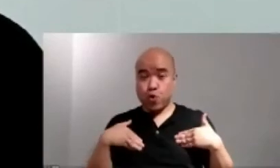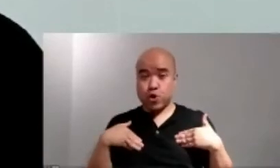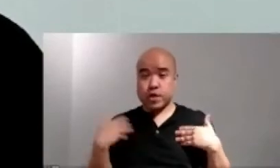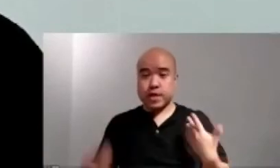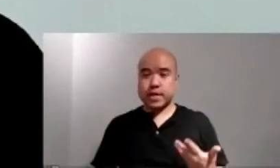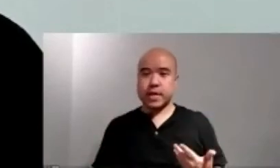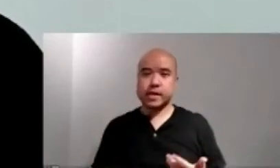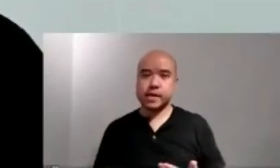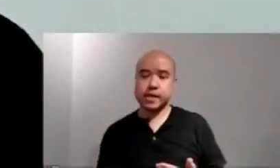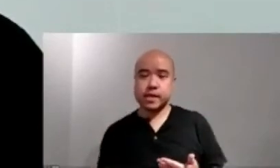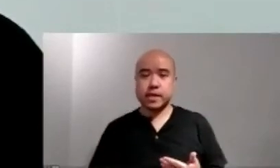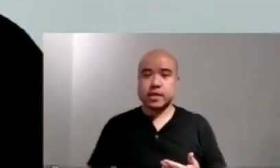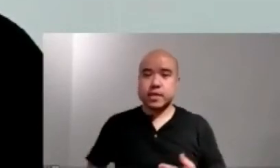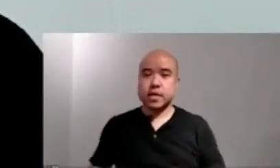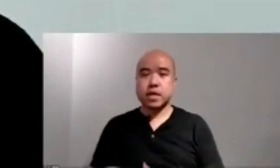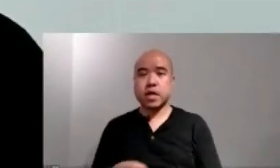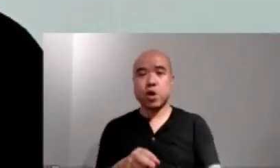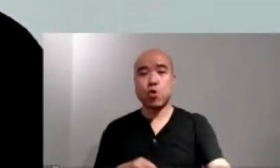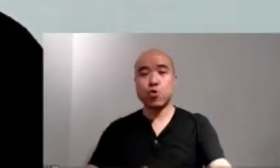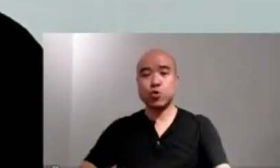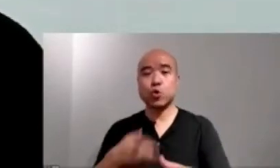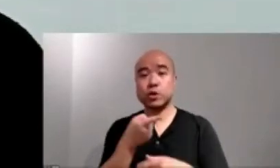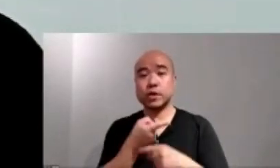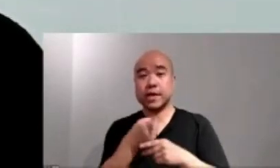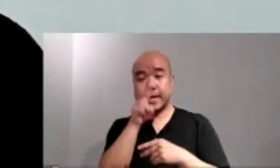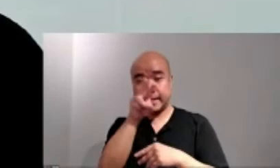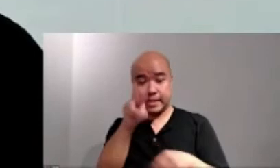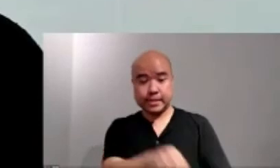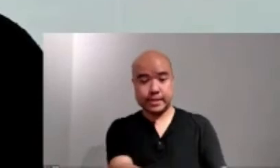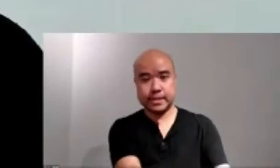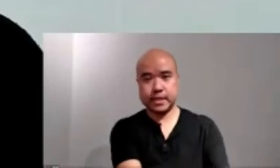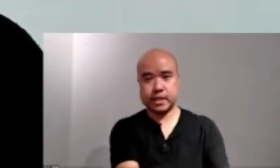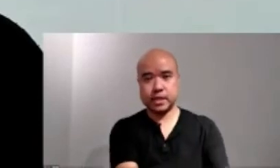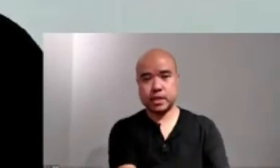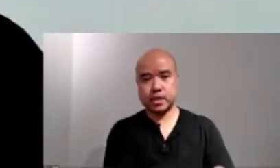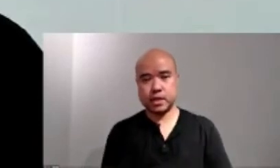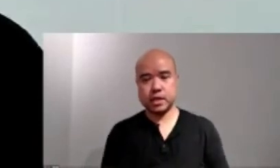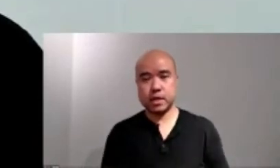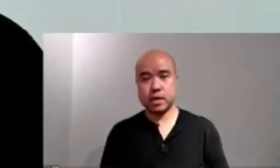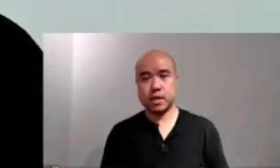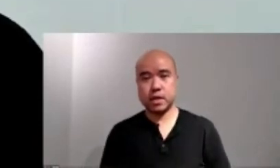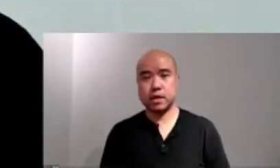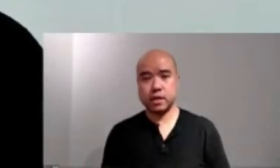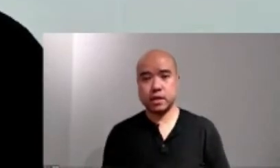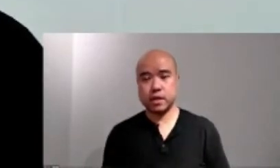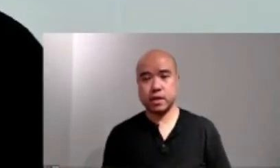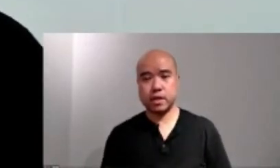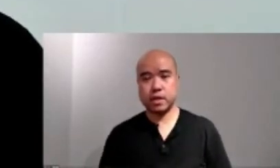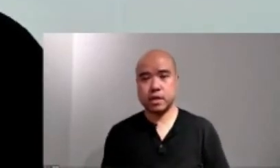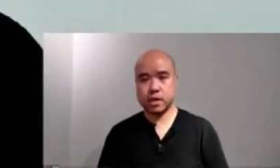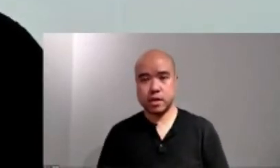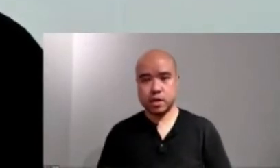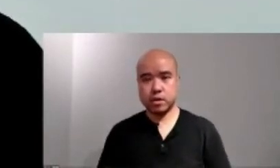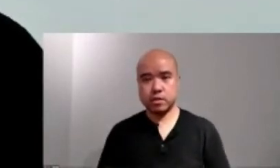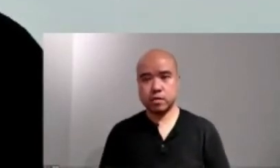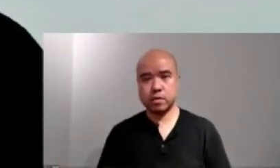and experiences to you guys and delegating Korean social enterprises. Thank